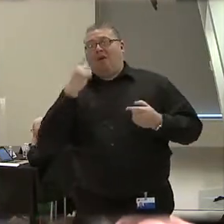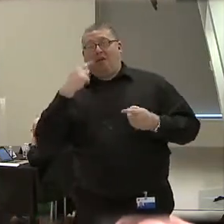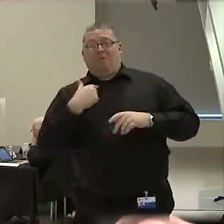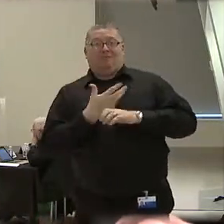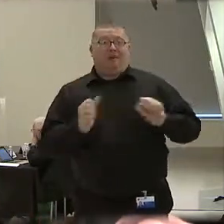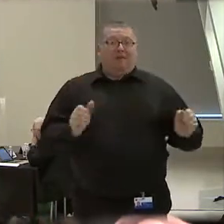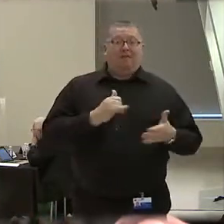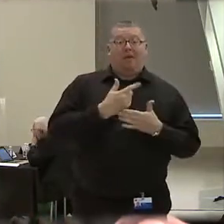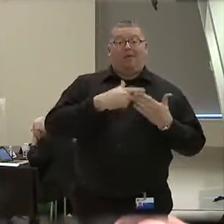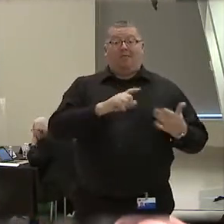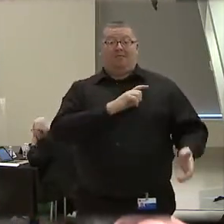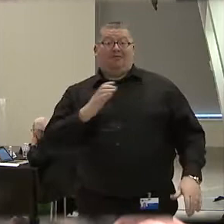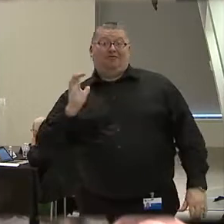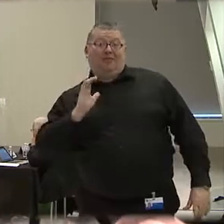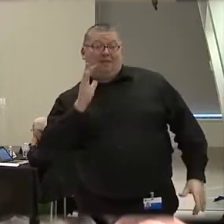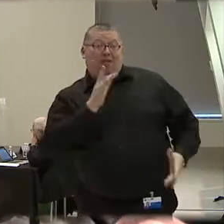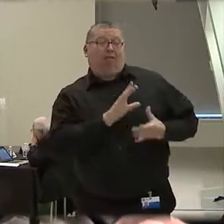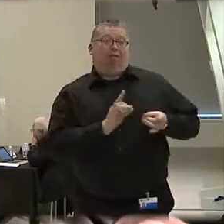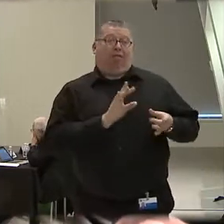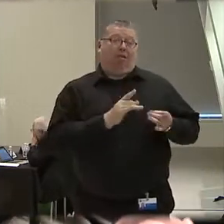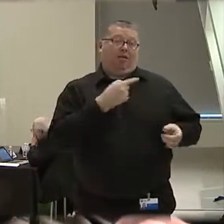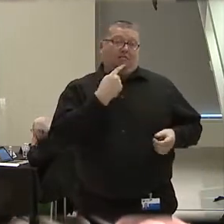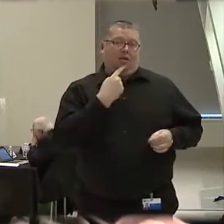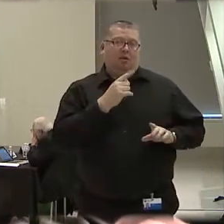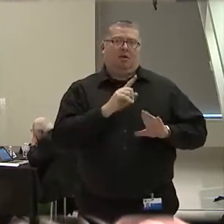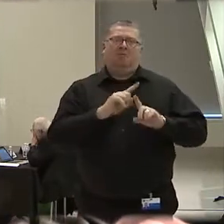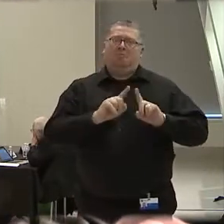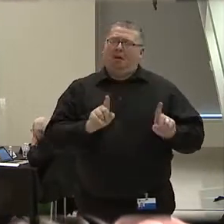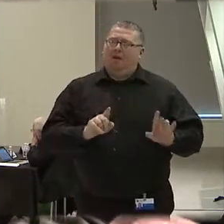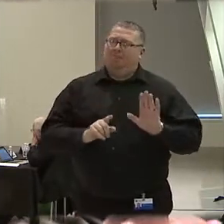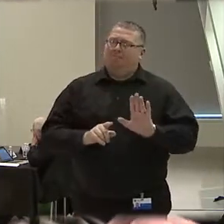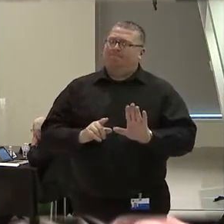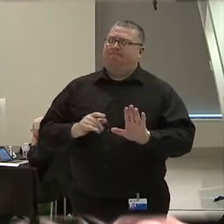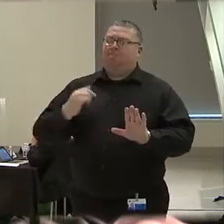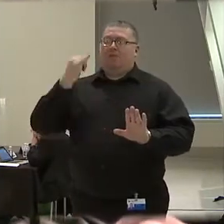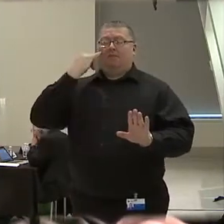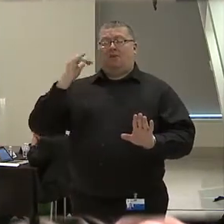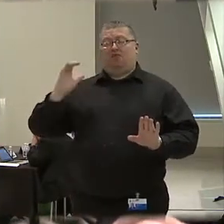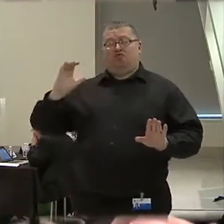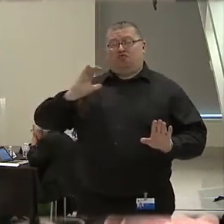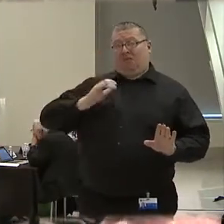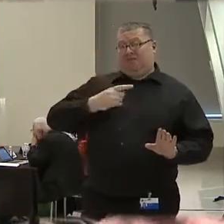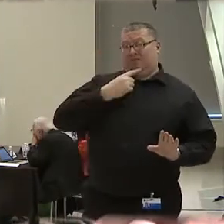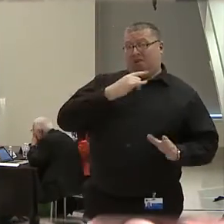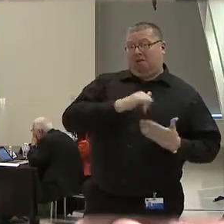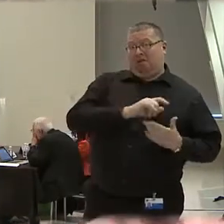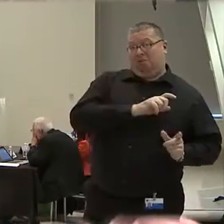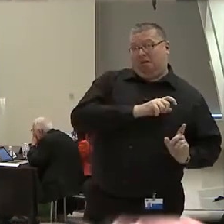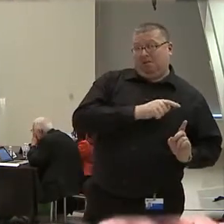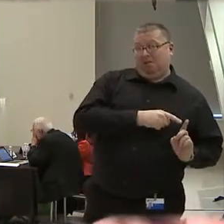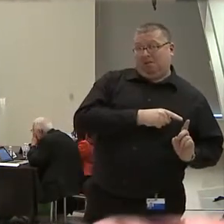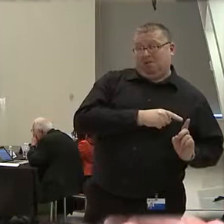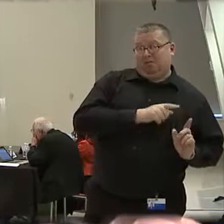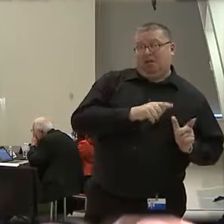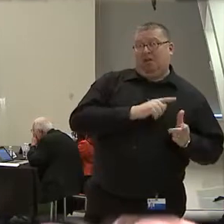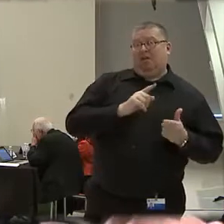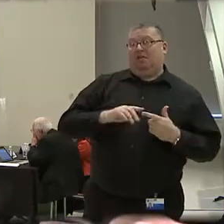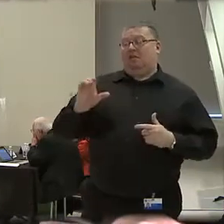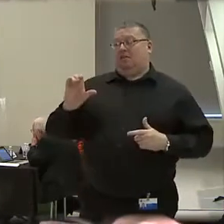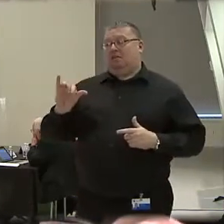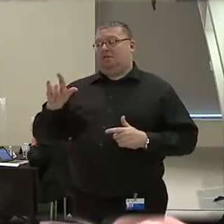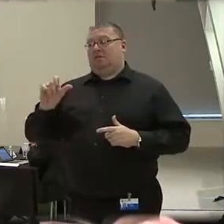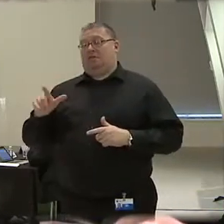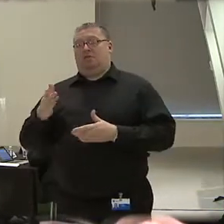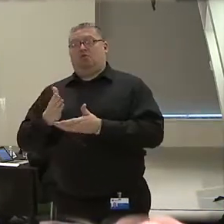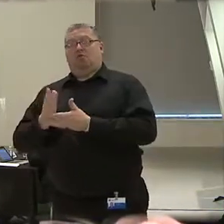That's what police chiefs say. But if the police chief says it, and then a civil rights attorney